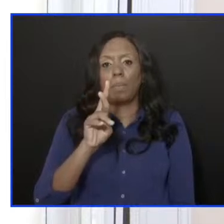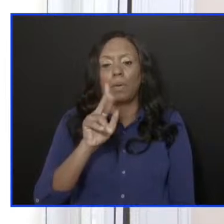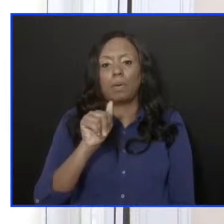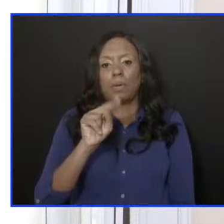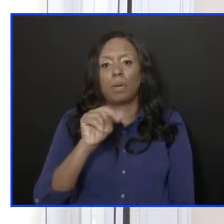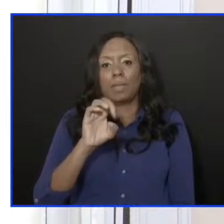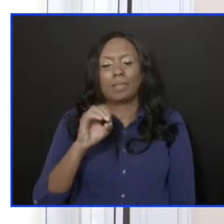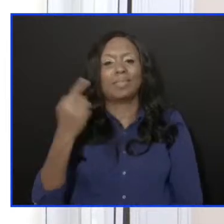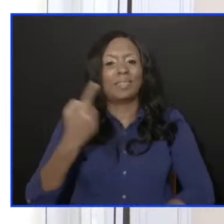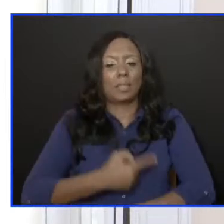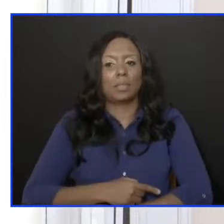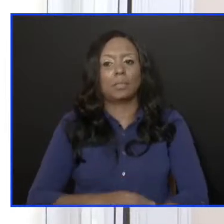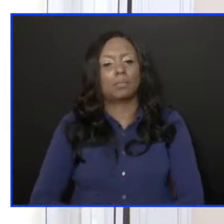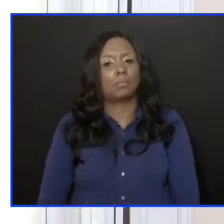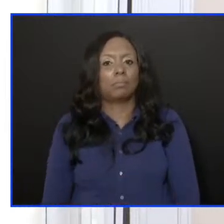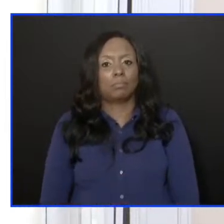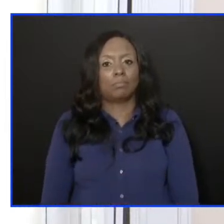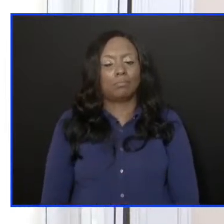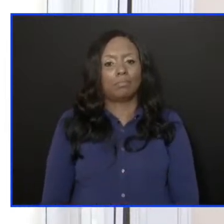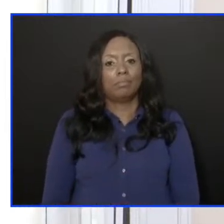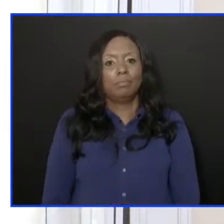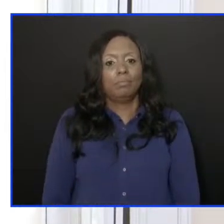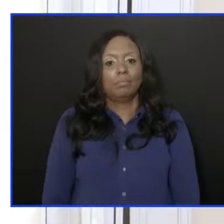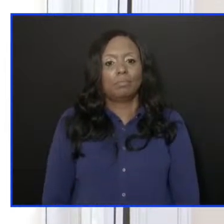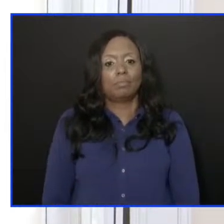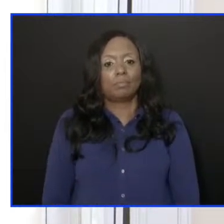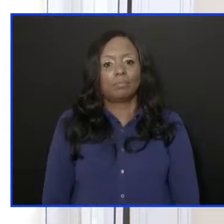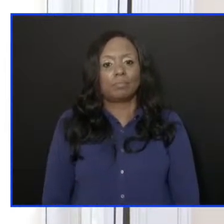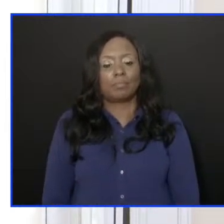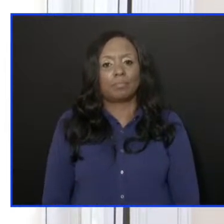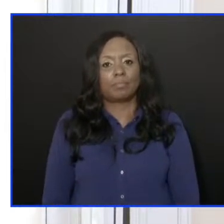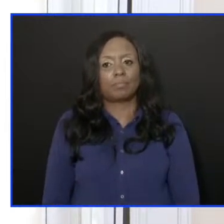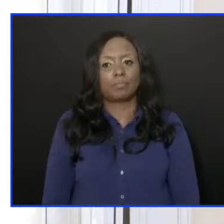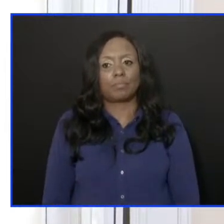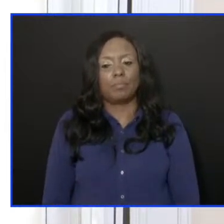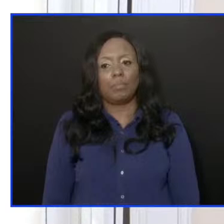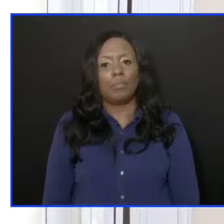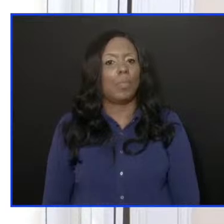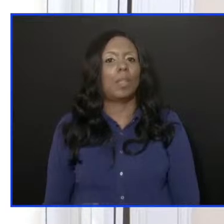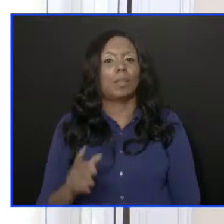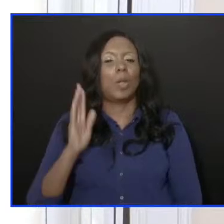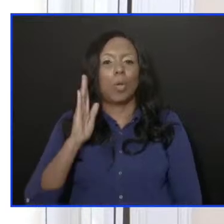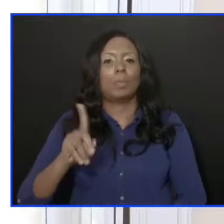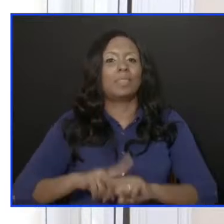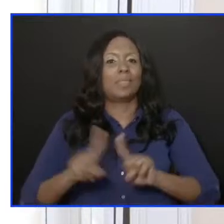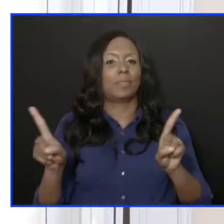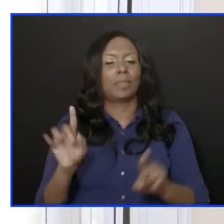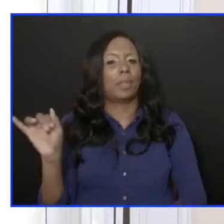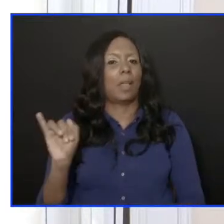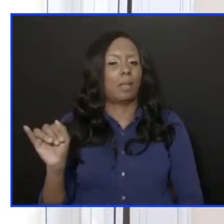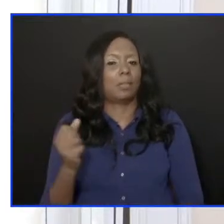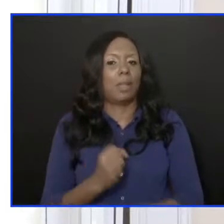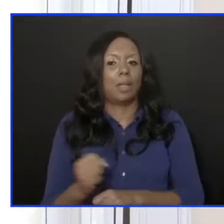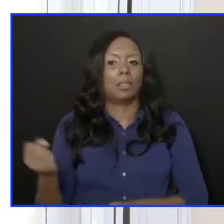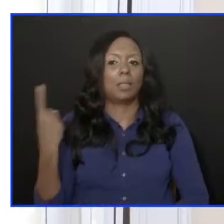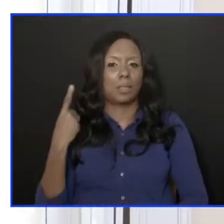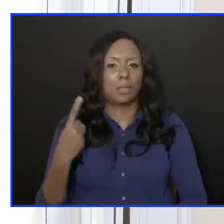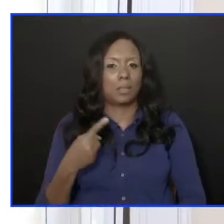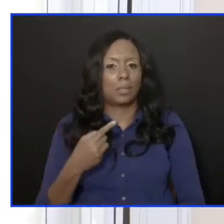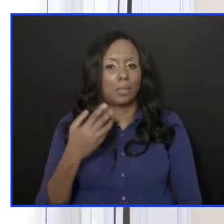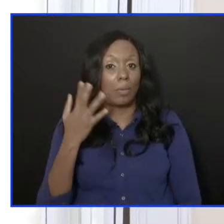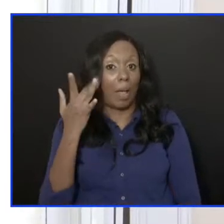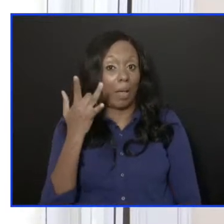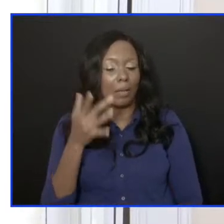we celebrate it, similar to last year, where we had similar concerns with COVID as we confronted this moment in